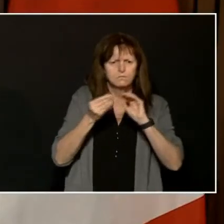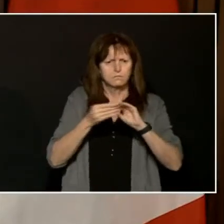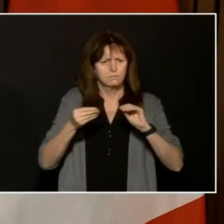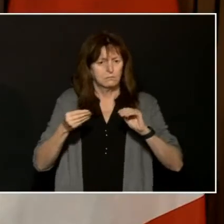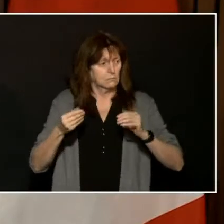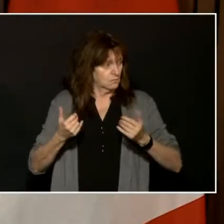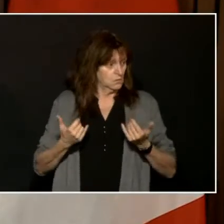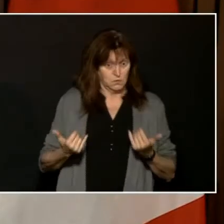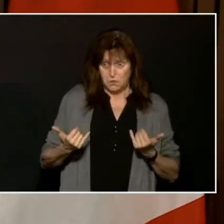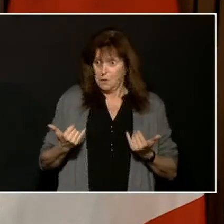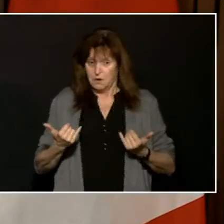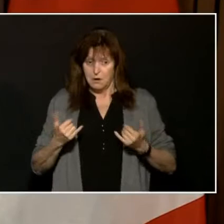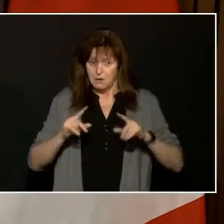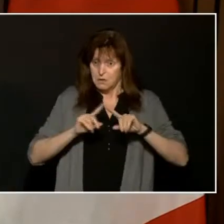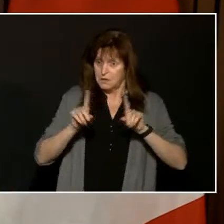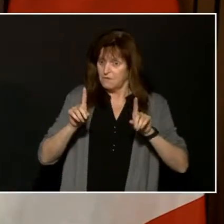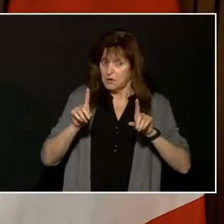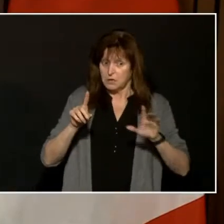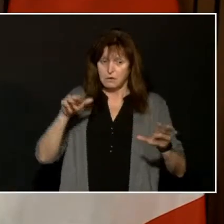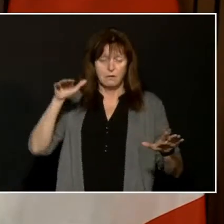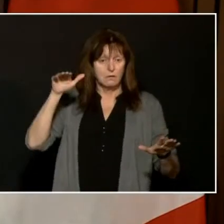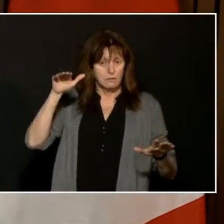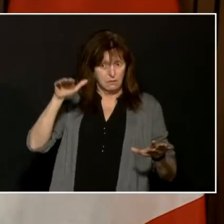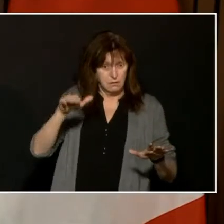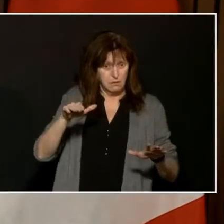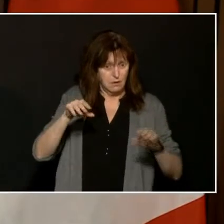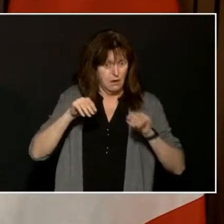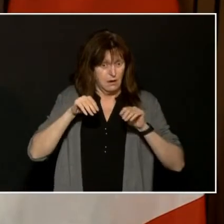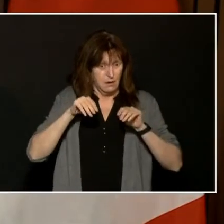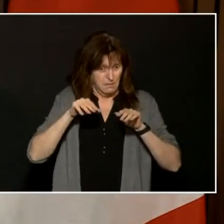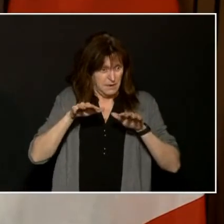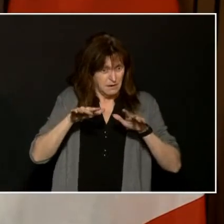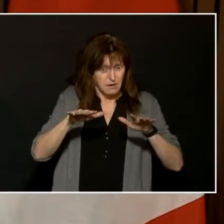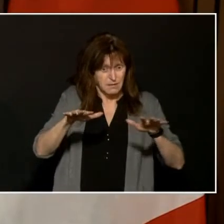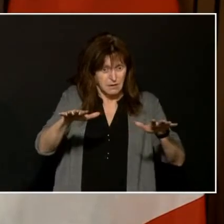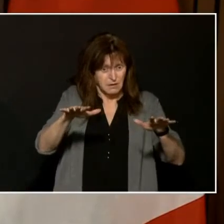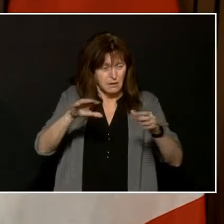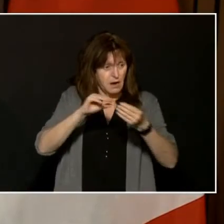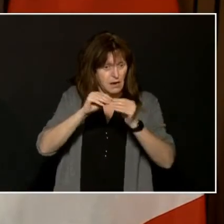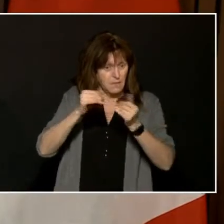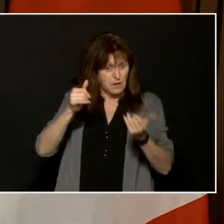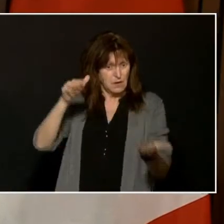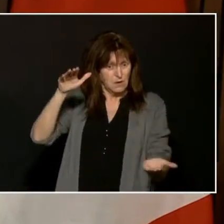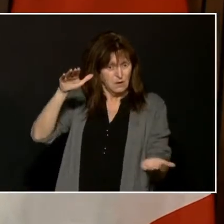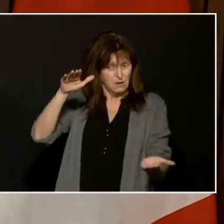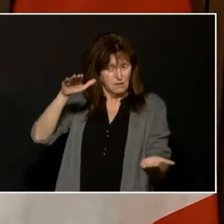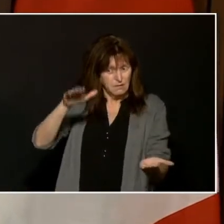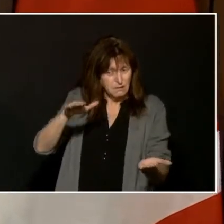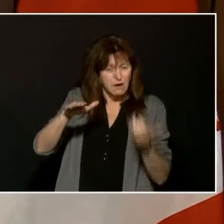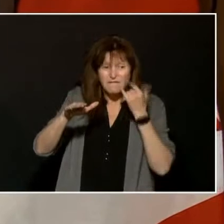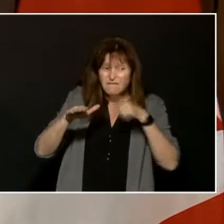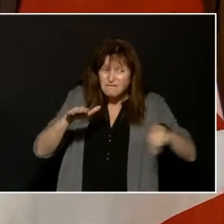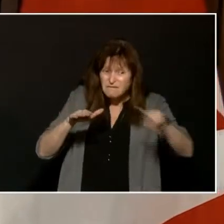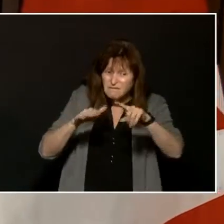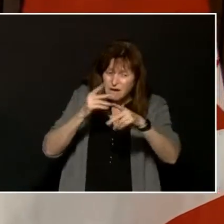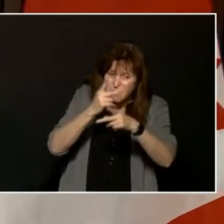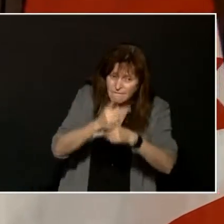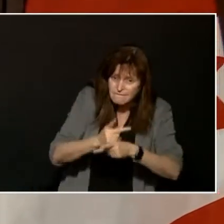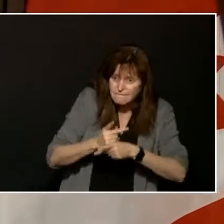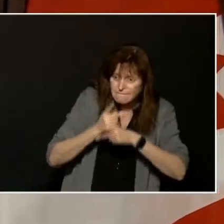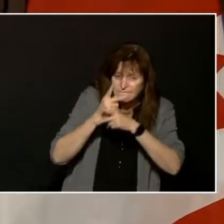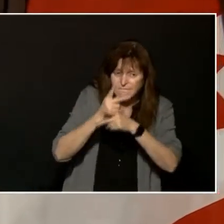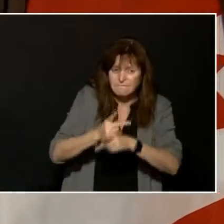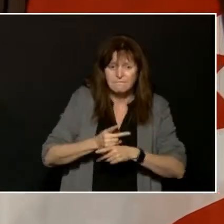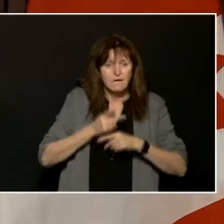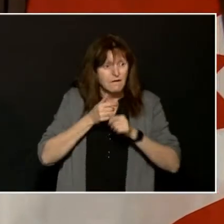the pandemic has turned, and if we're careful and cautious, we can maintain this momentum. And this momentum is what